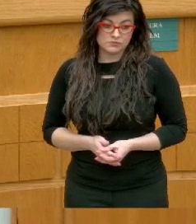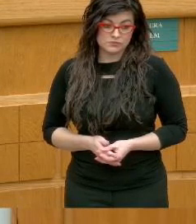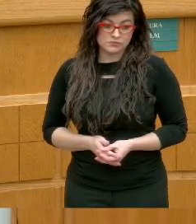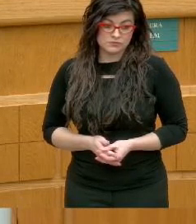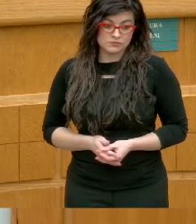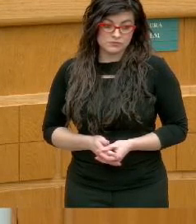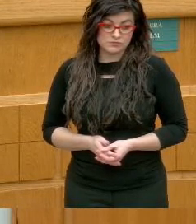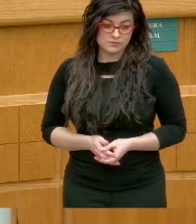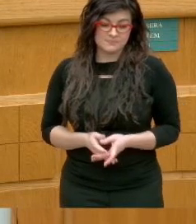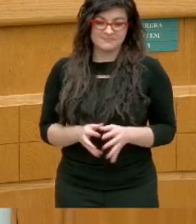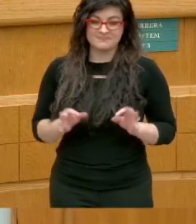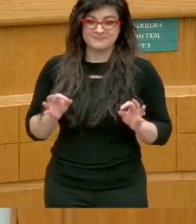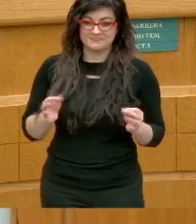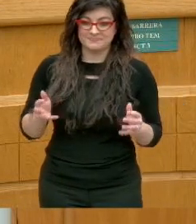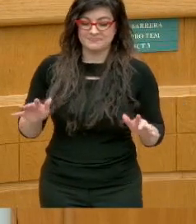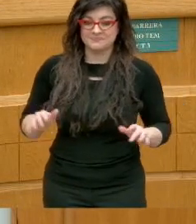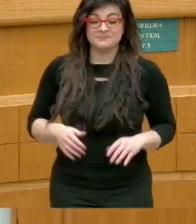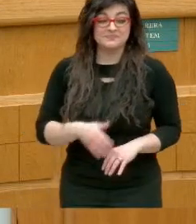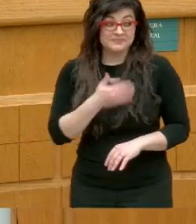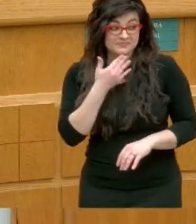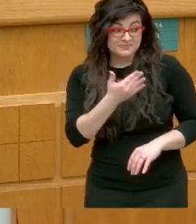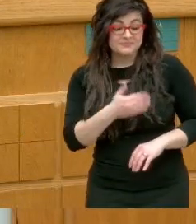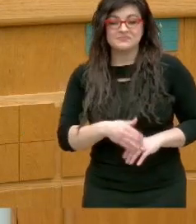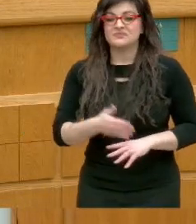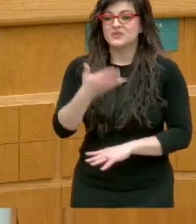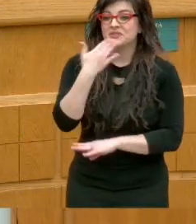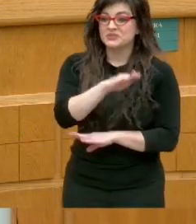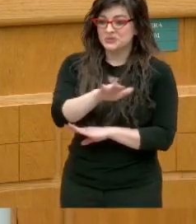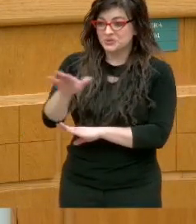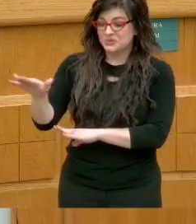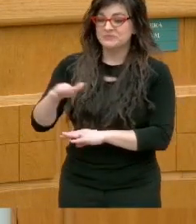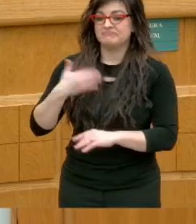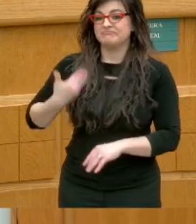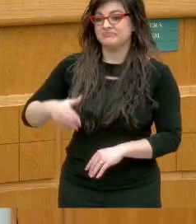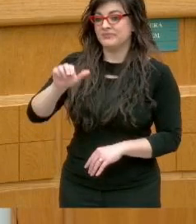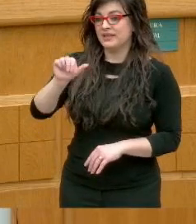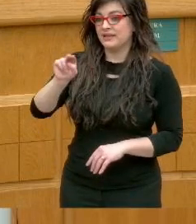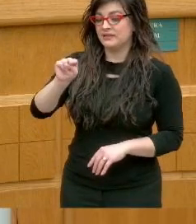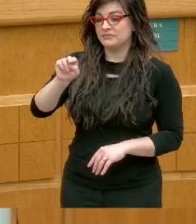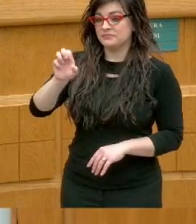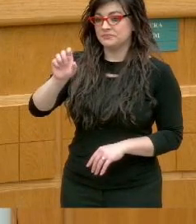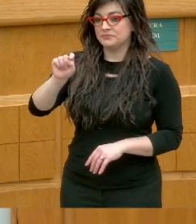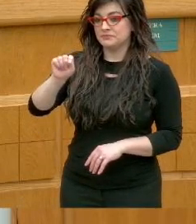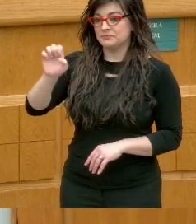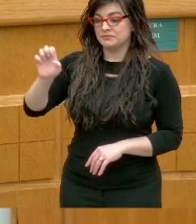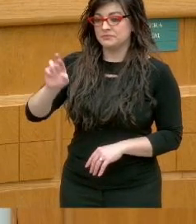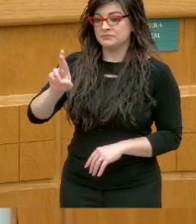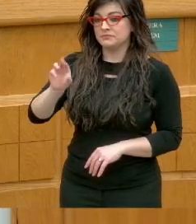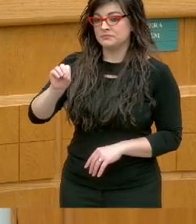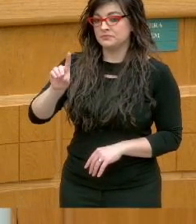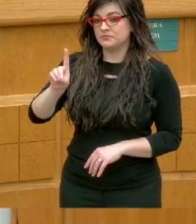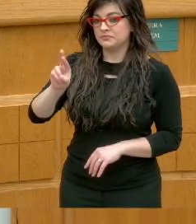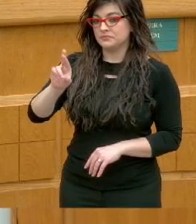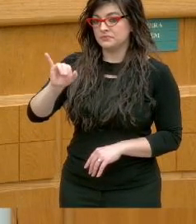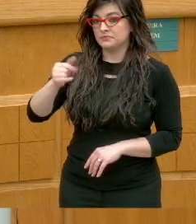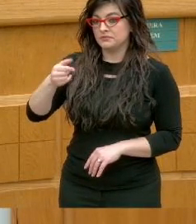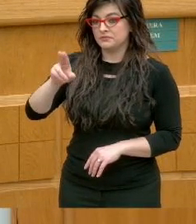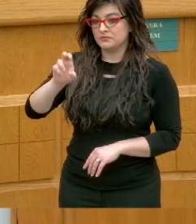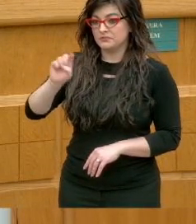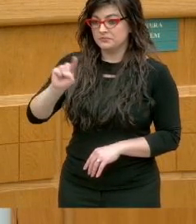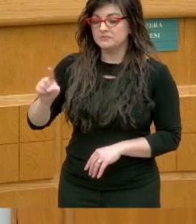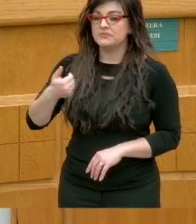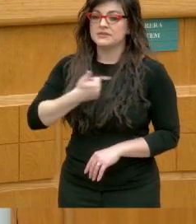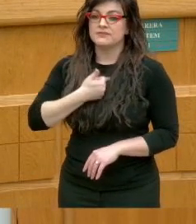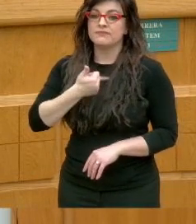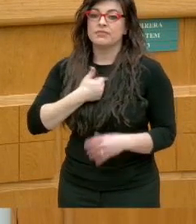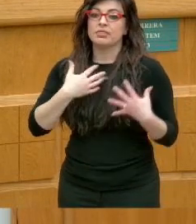852-2273. Thank you. Good afternoon. Annette Rodriguez, Health Department Director. So today was the first day